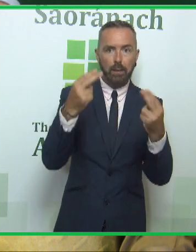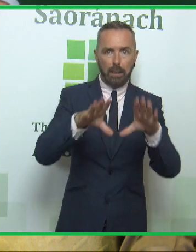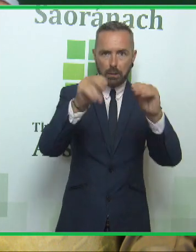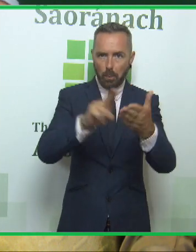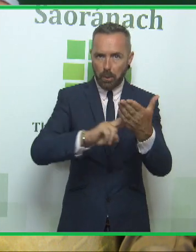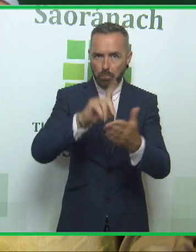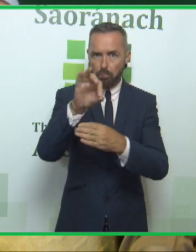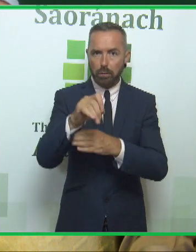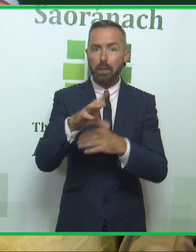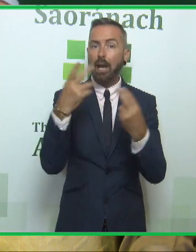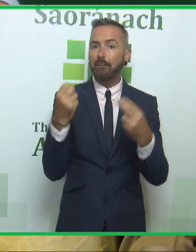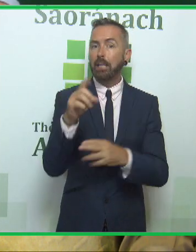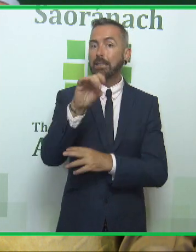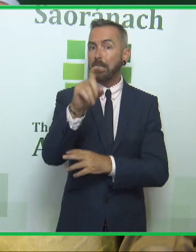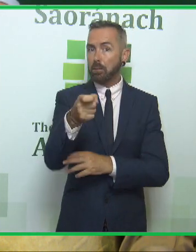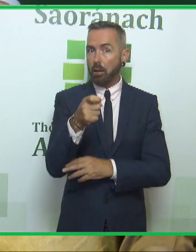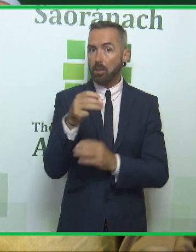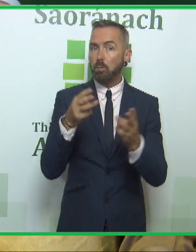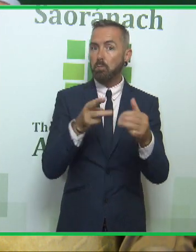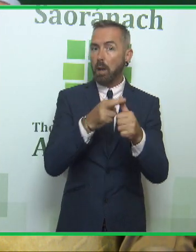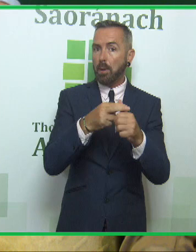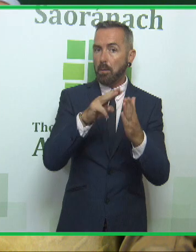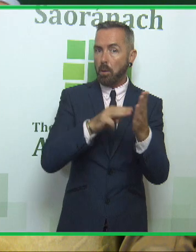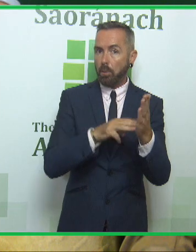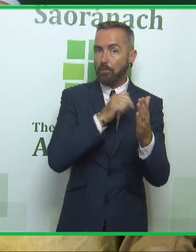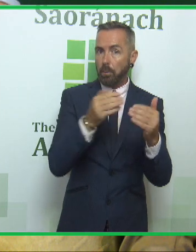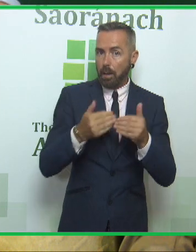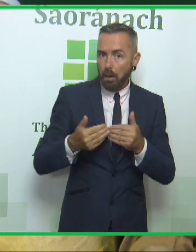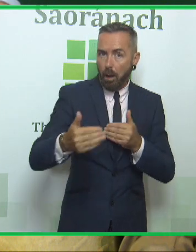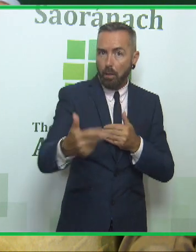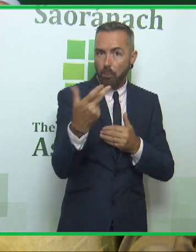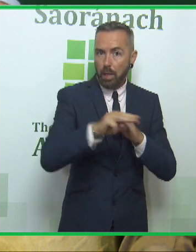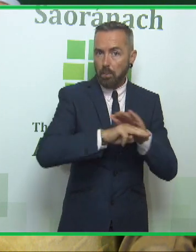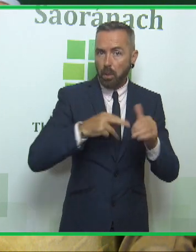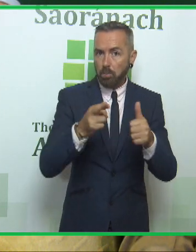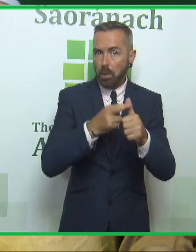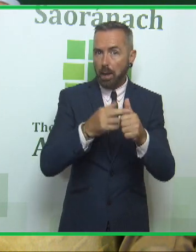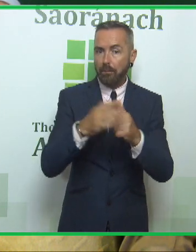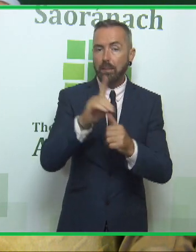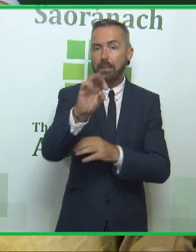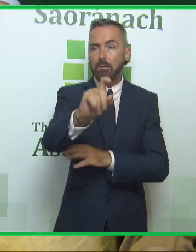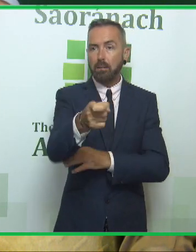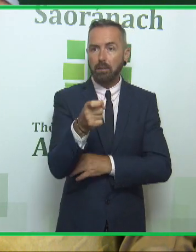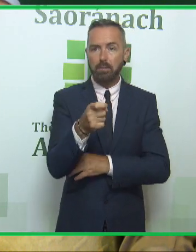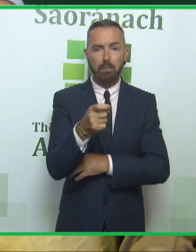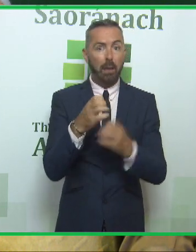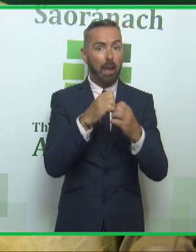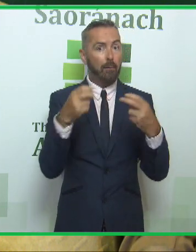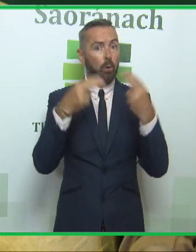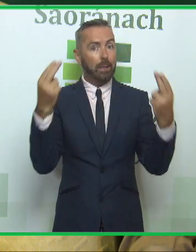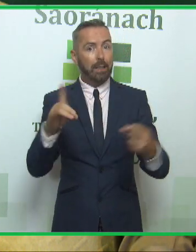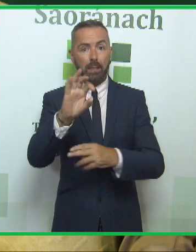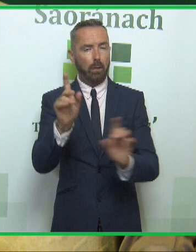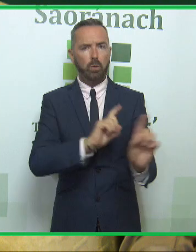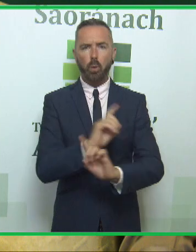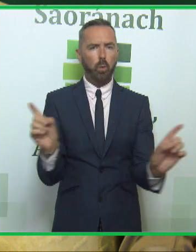a detox preparation program. From there, then they spend about 3 months getting ready to detox. Now, not everyone needs to detox. The difference now